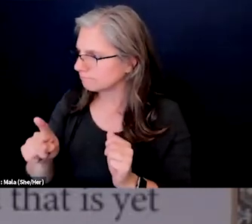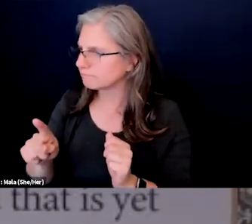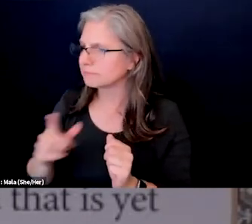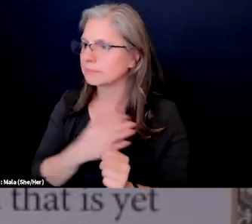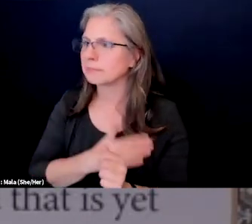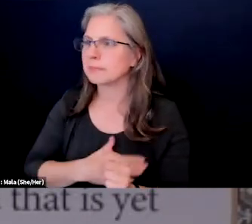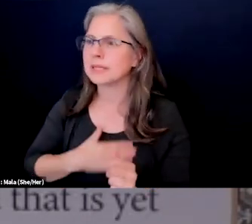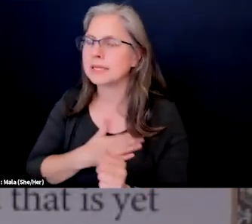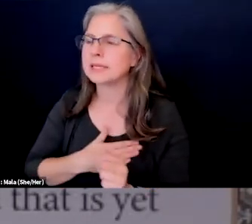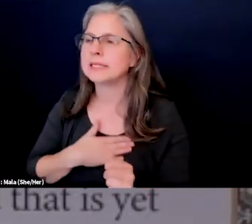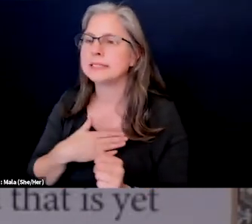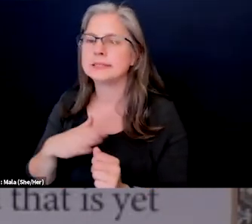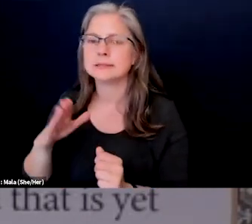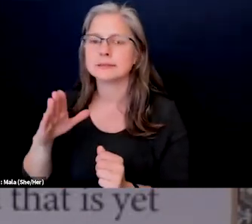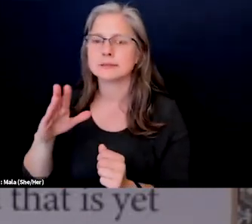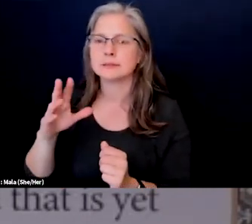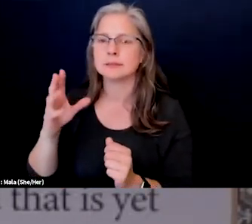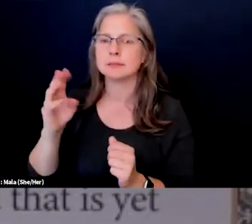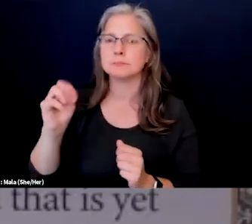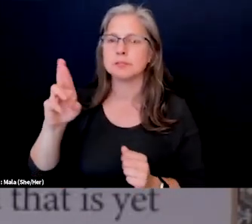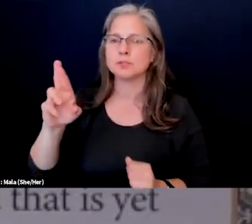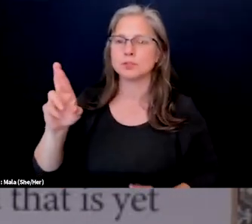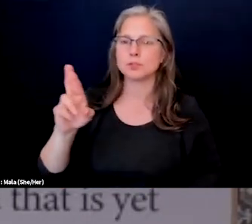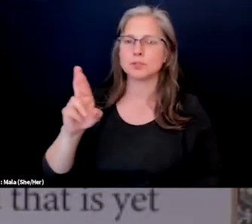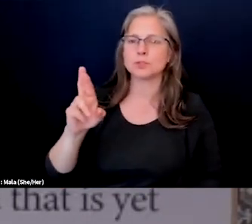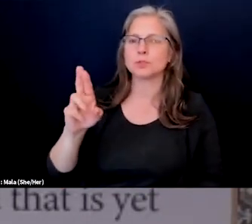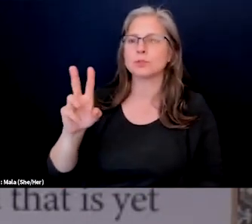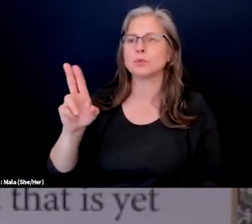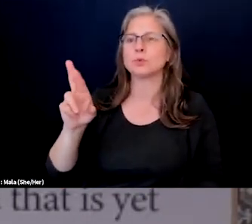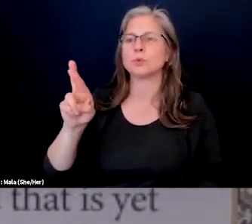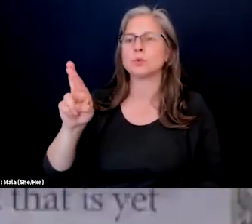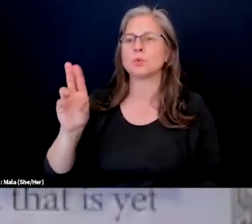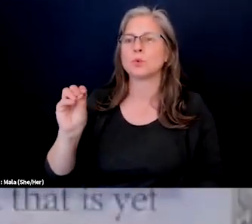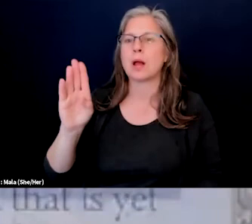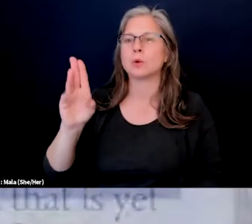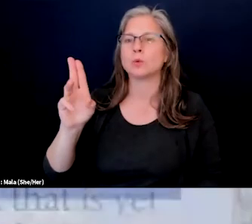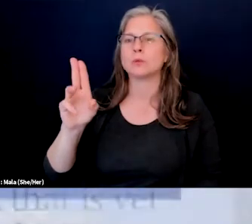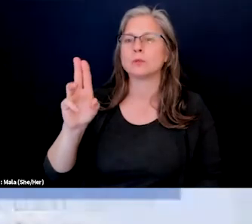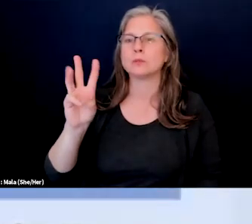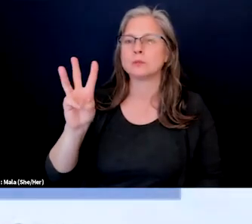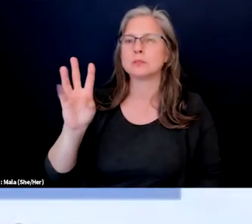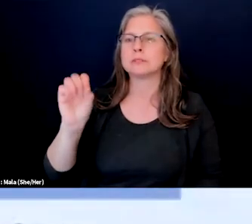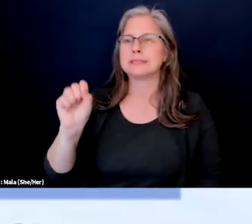the two requests back up on the screen?